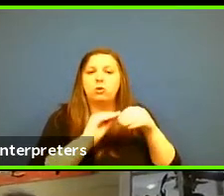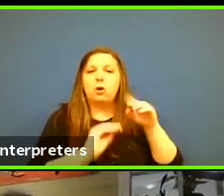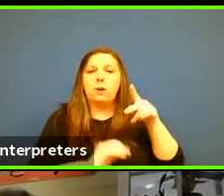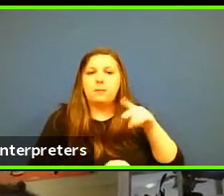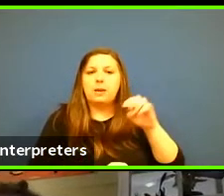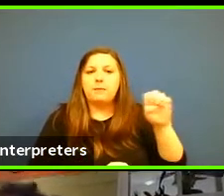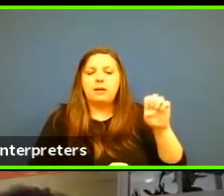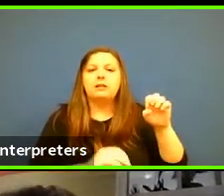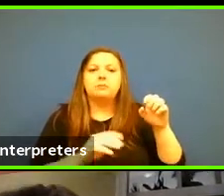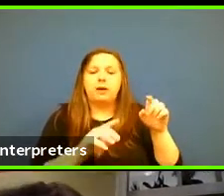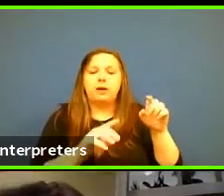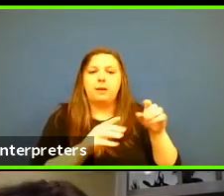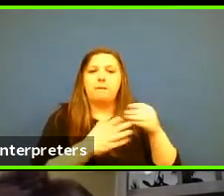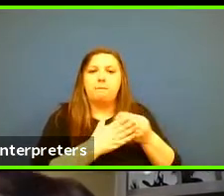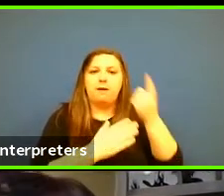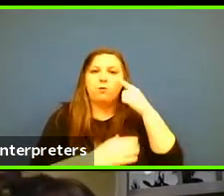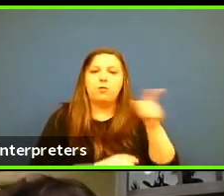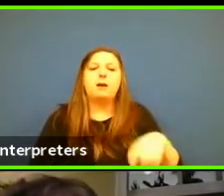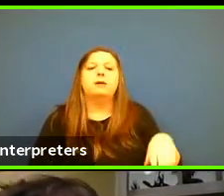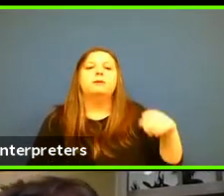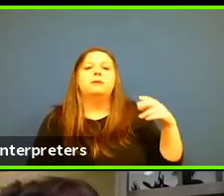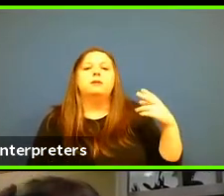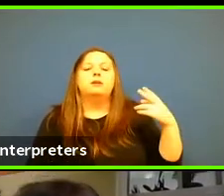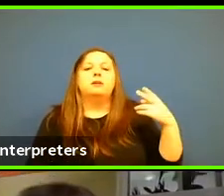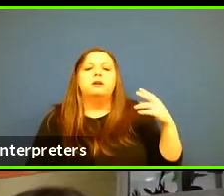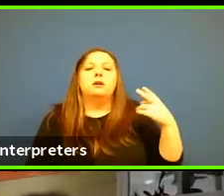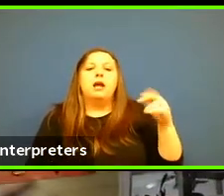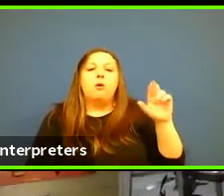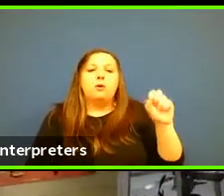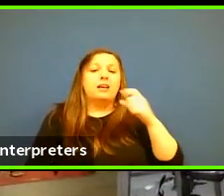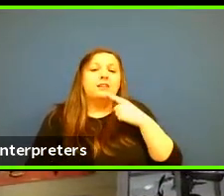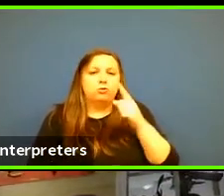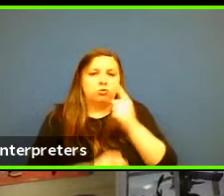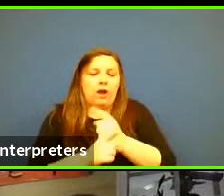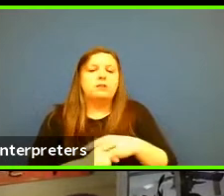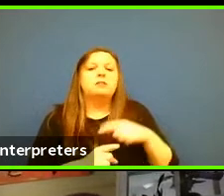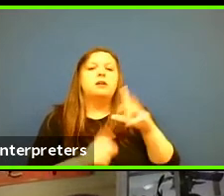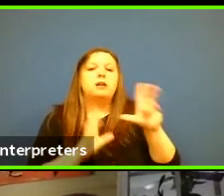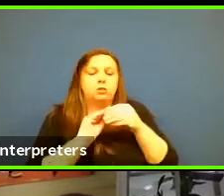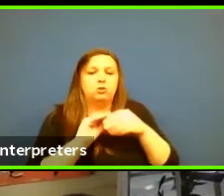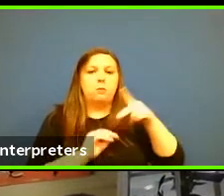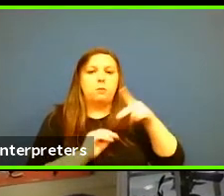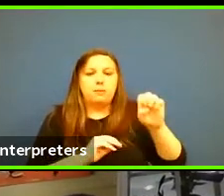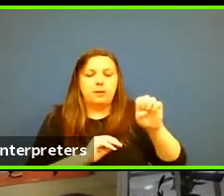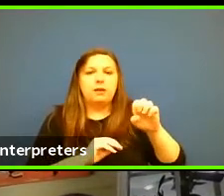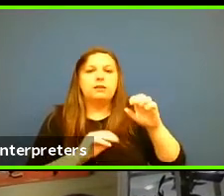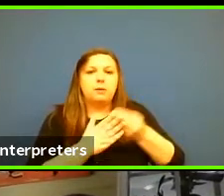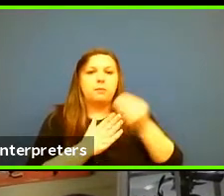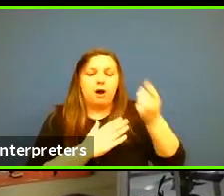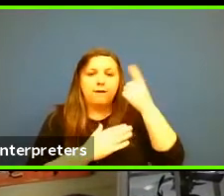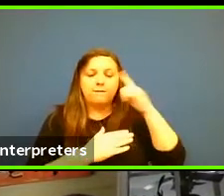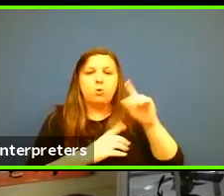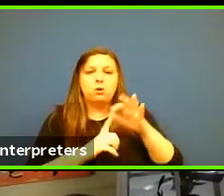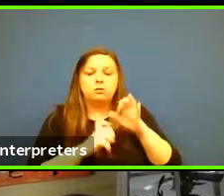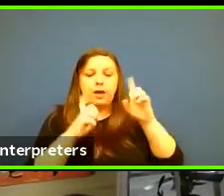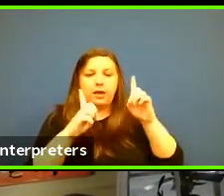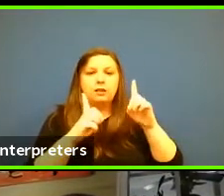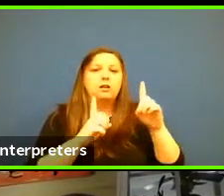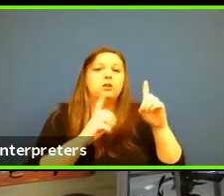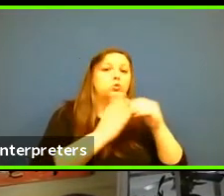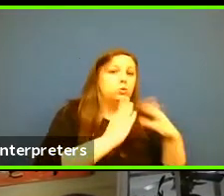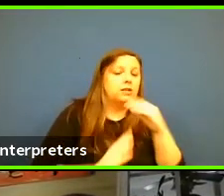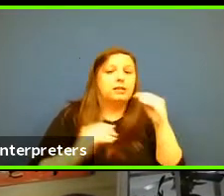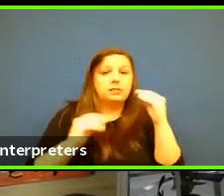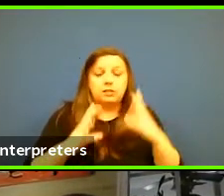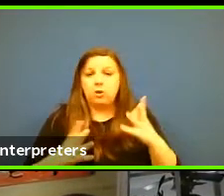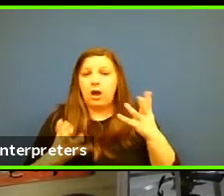Dr. Thomas. Additional PPE has been purchased for students and teachers for our special education students. I do